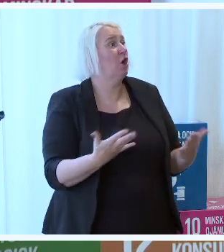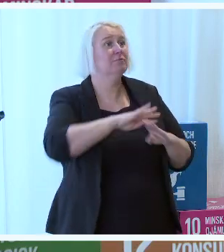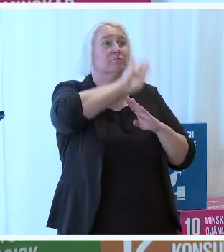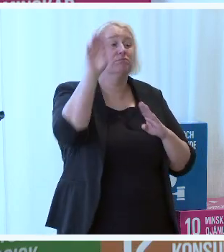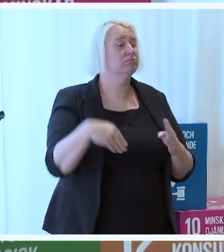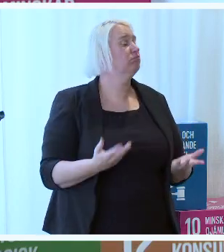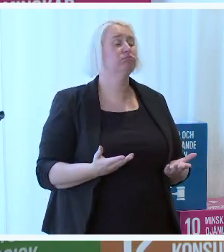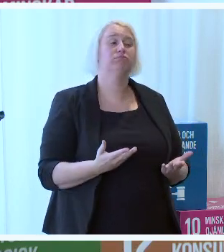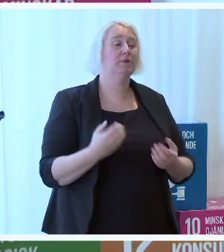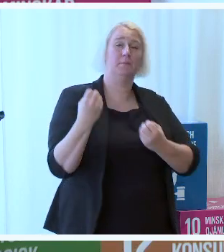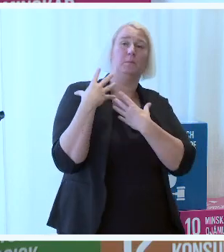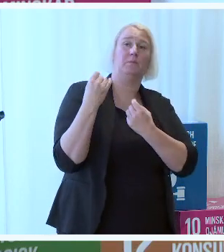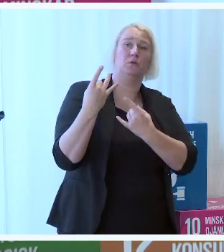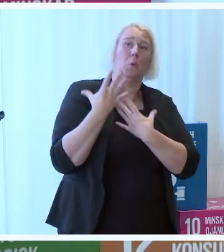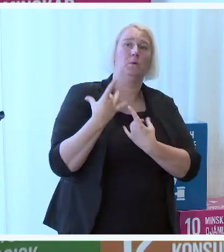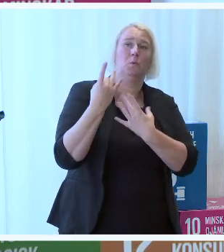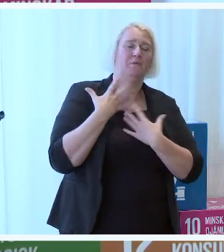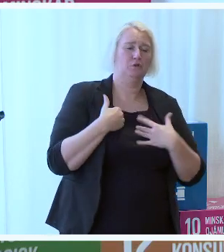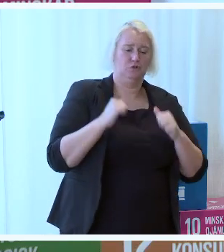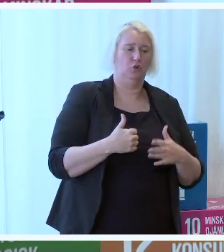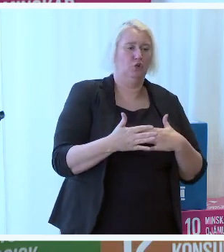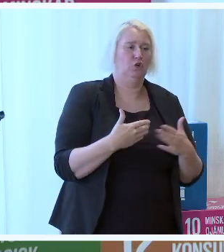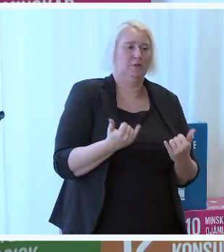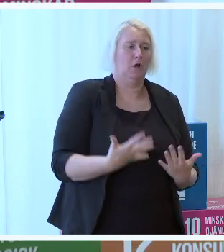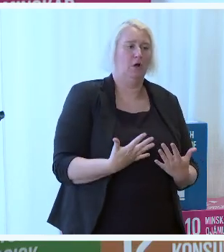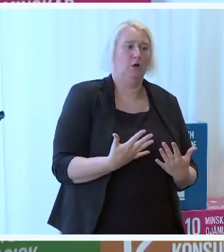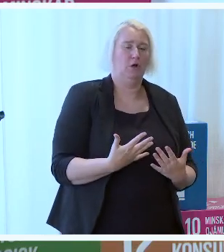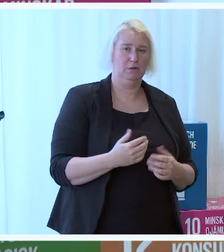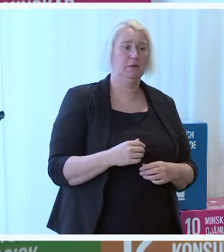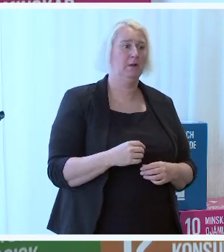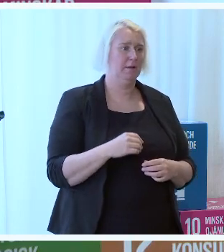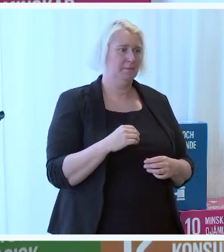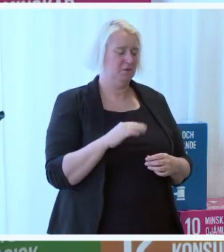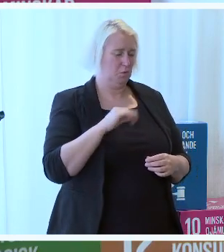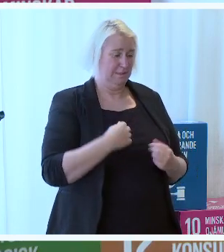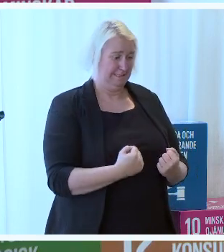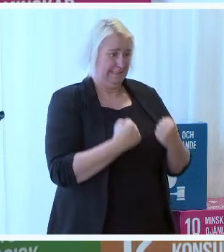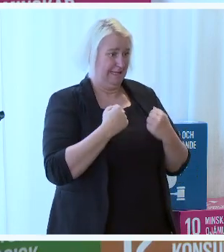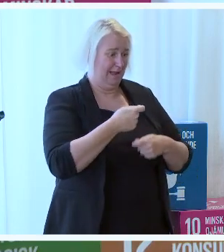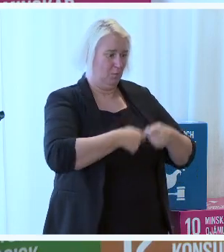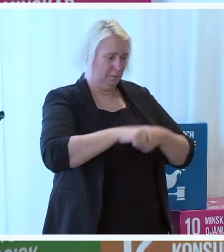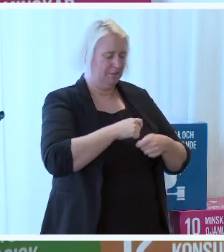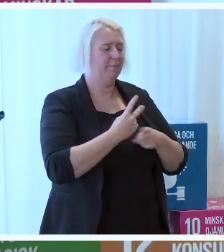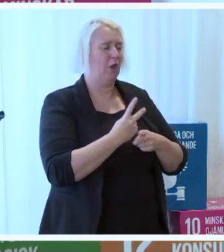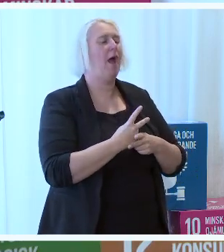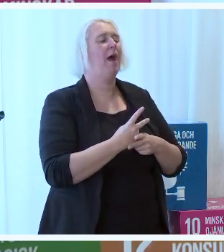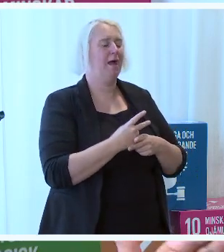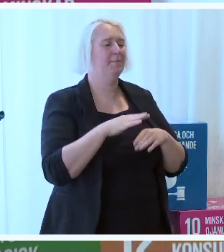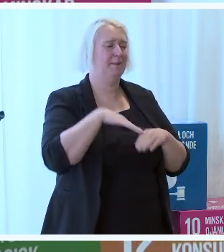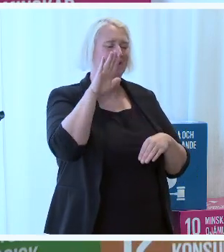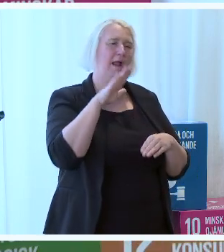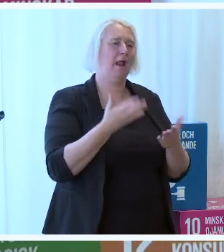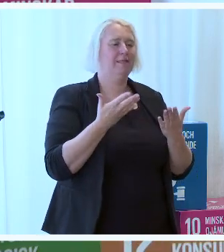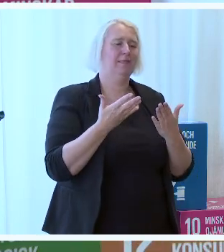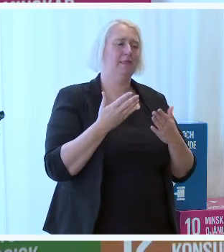economical strengthening of economical status of women is a very important belief Islamic Relief has to works with and has been